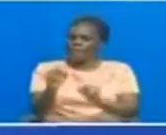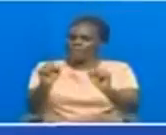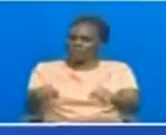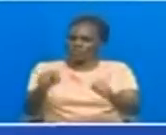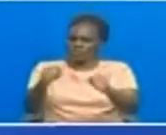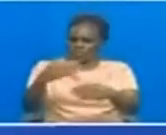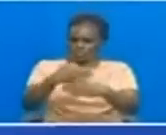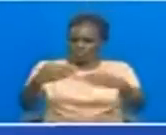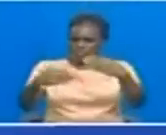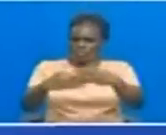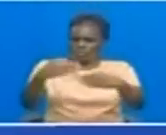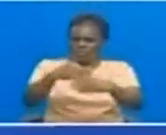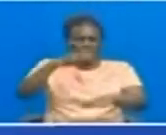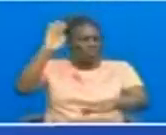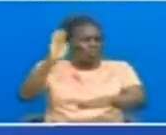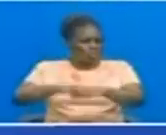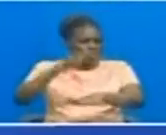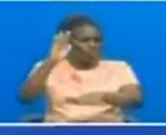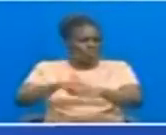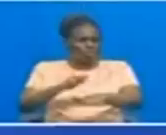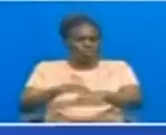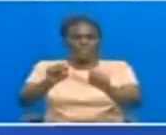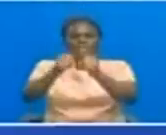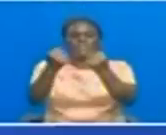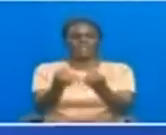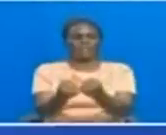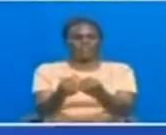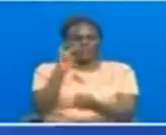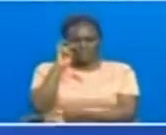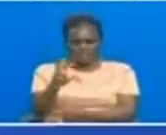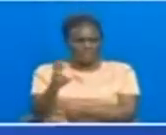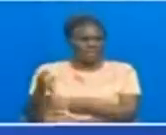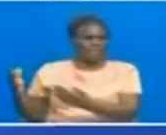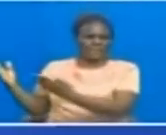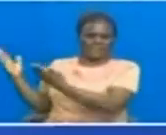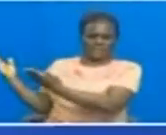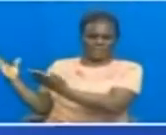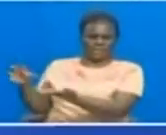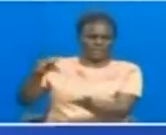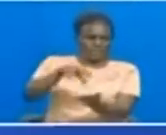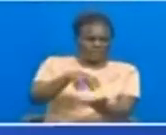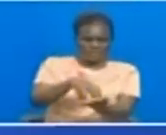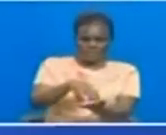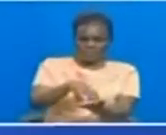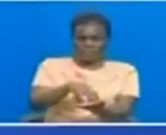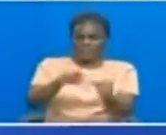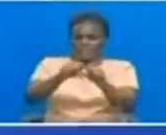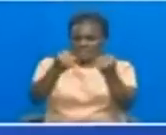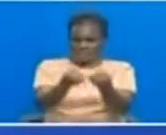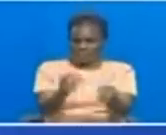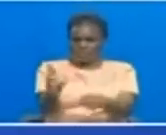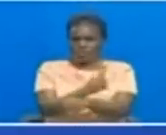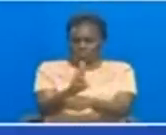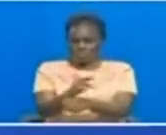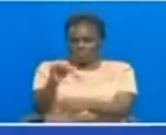build a more robust, mm-hmm. a more versatile mm-hmm. system than the way you are able to see here. Mm-hmm. So this is a case of RTA system mm-hmm. currently being mm-hmm. used